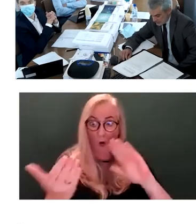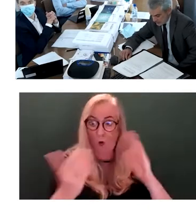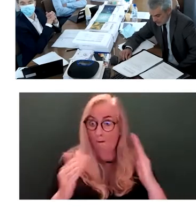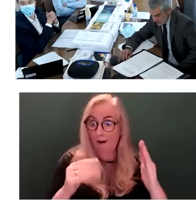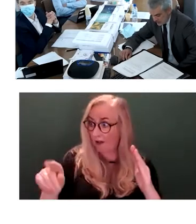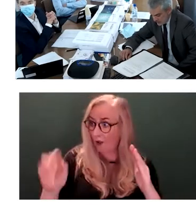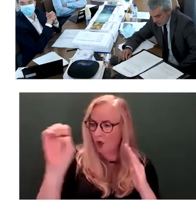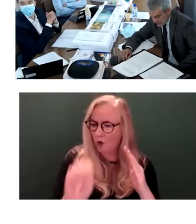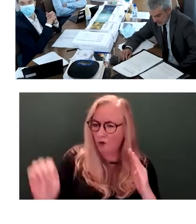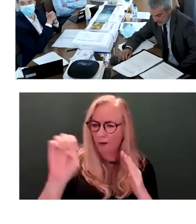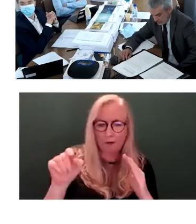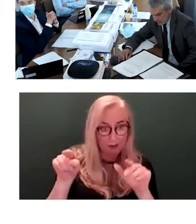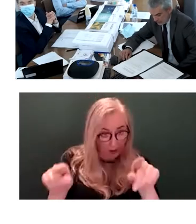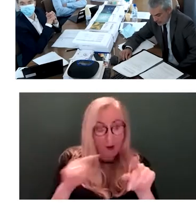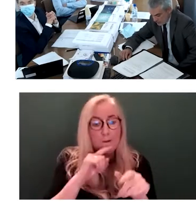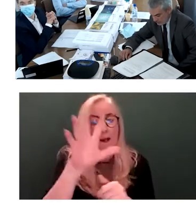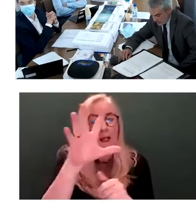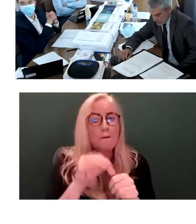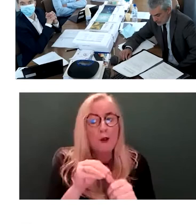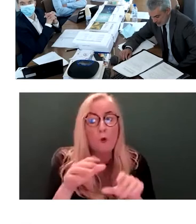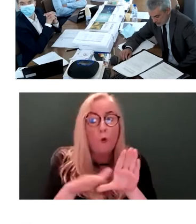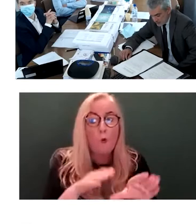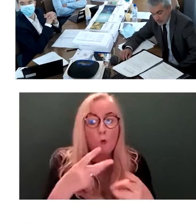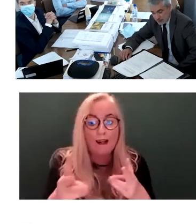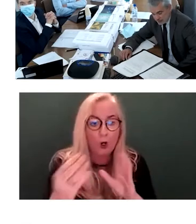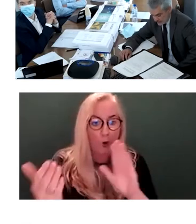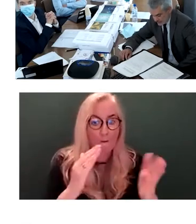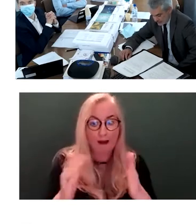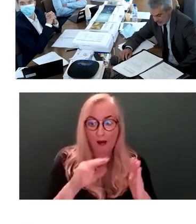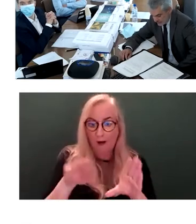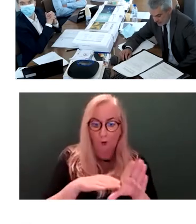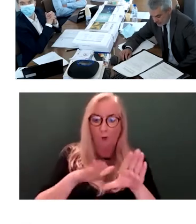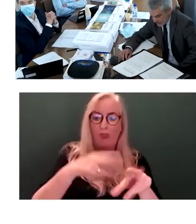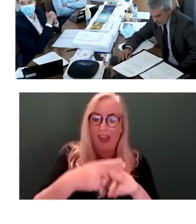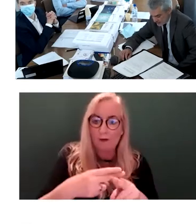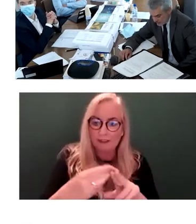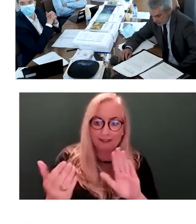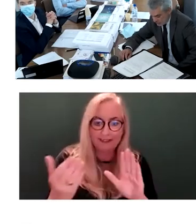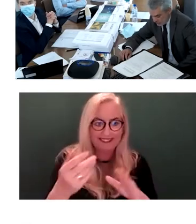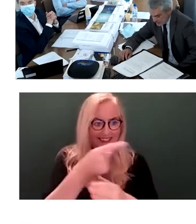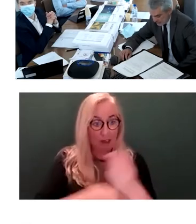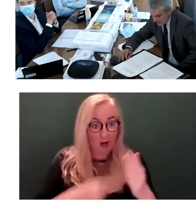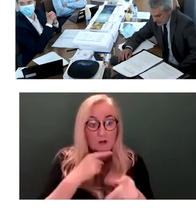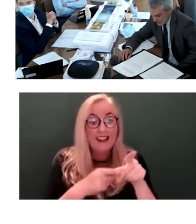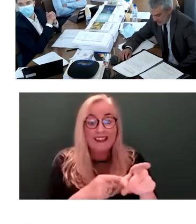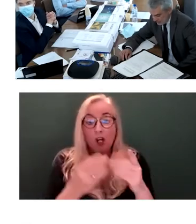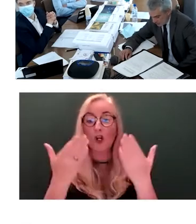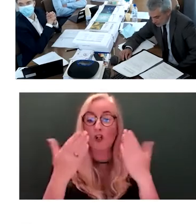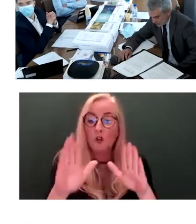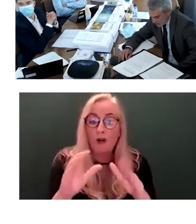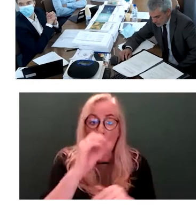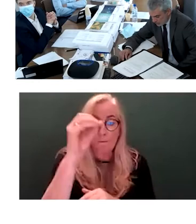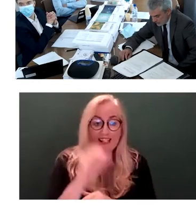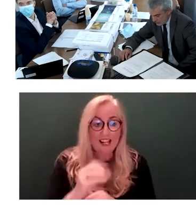OECD countries, in particular when compared with the peers without disability. In Ireland, 38% of people with disability have